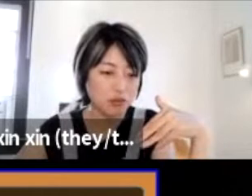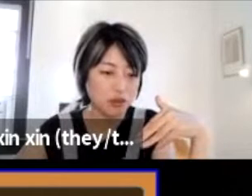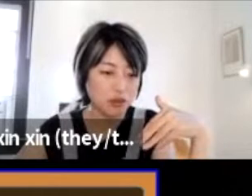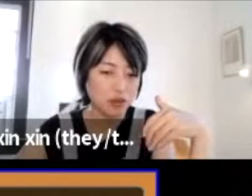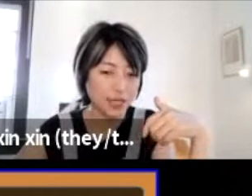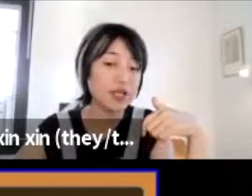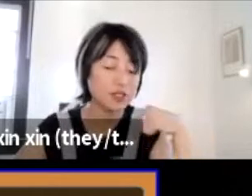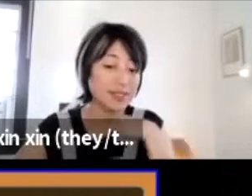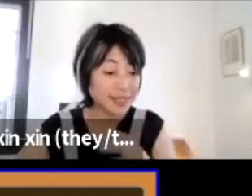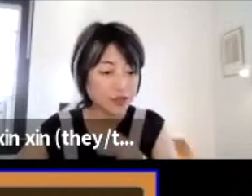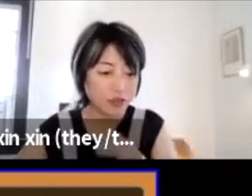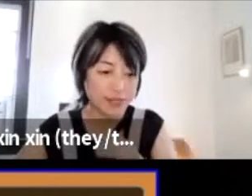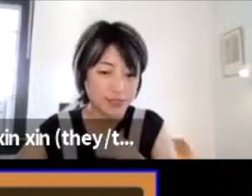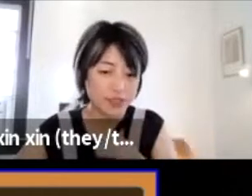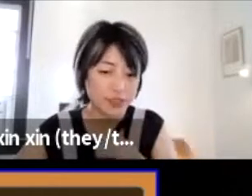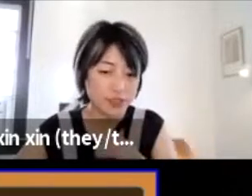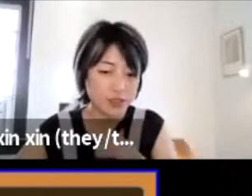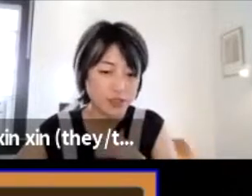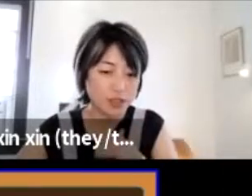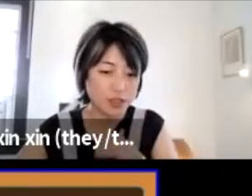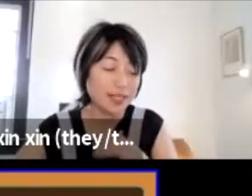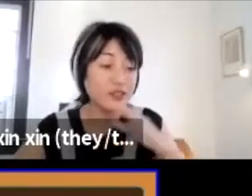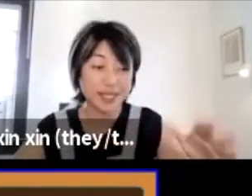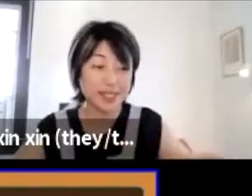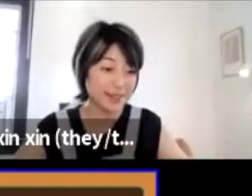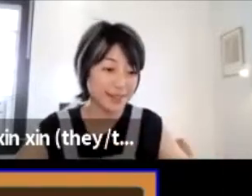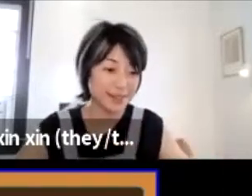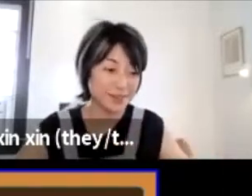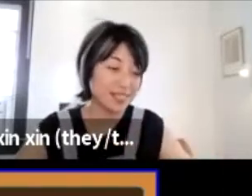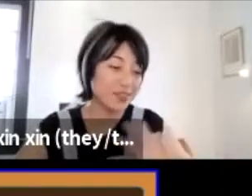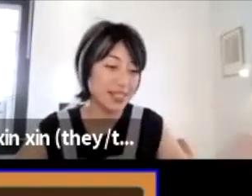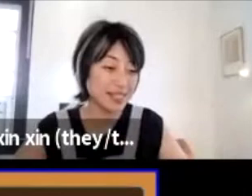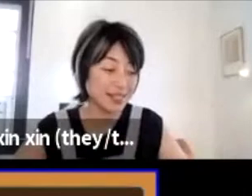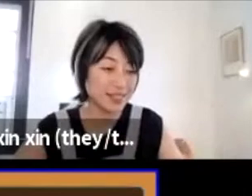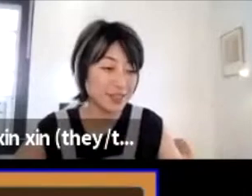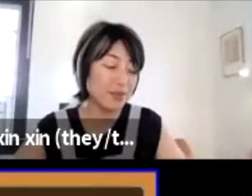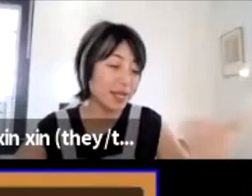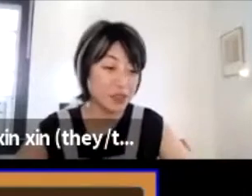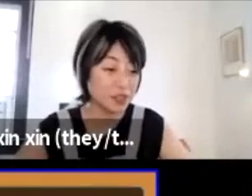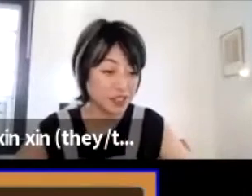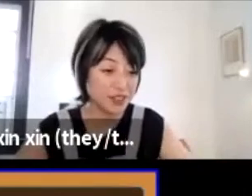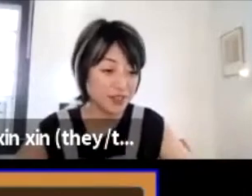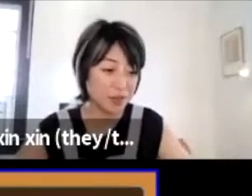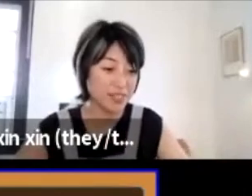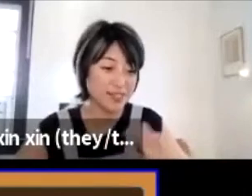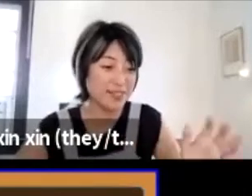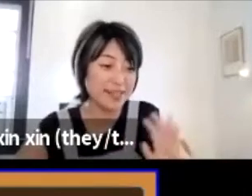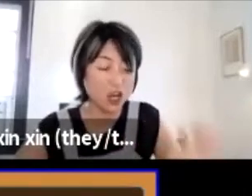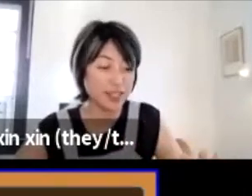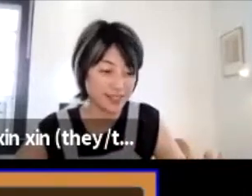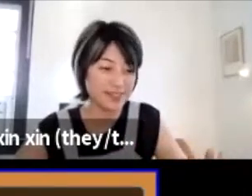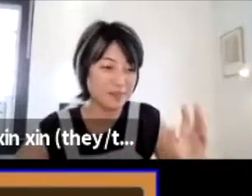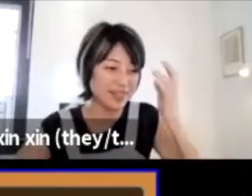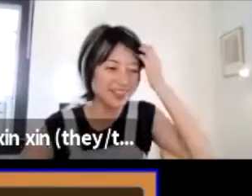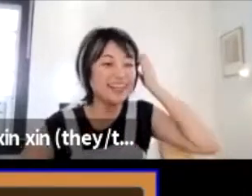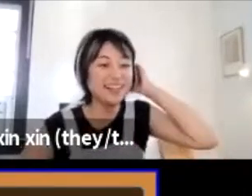So, and you can also delete your own message unless you get disconnected, because if you get disconnected, you come back as a new person, right? Because it's not a